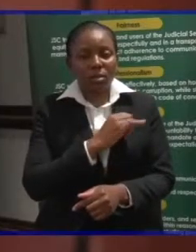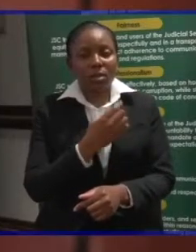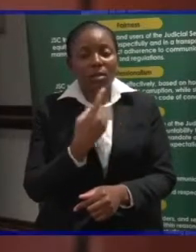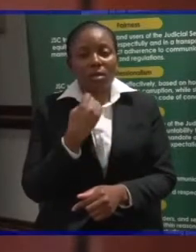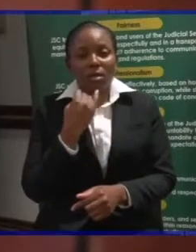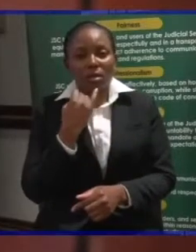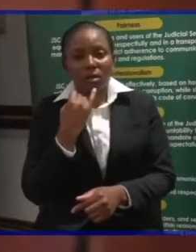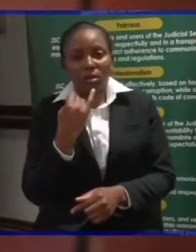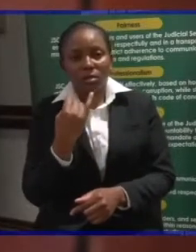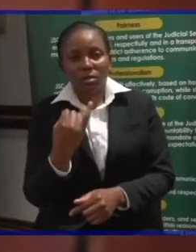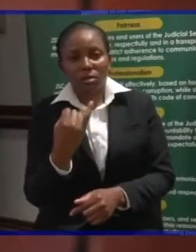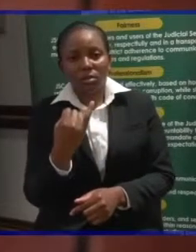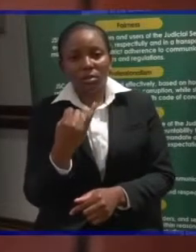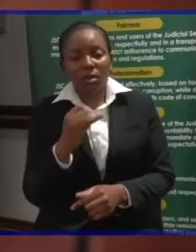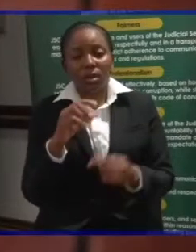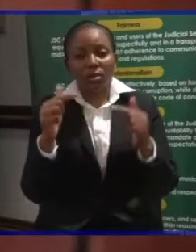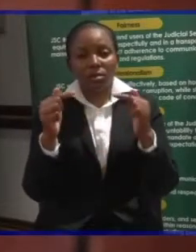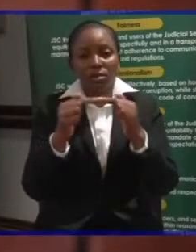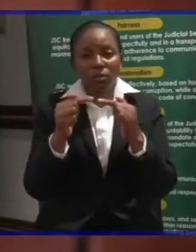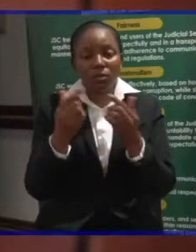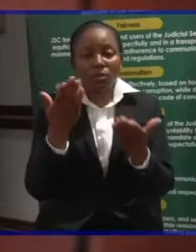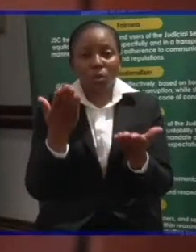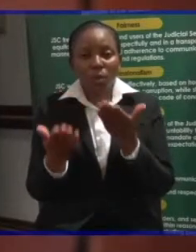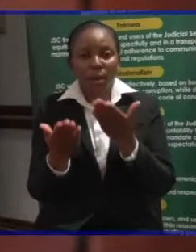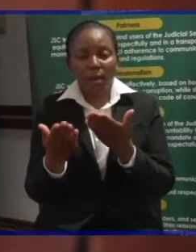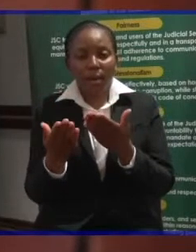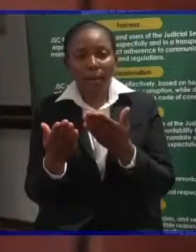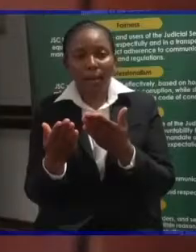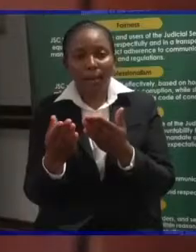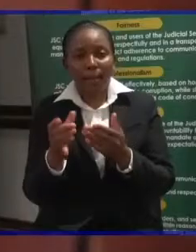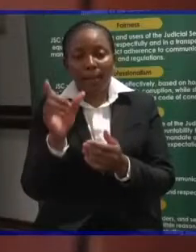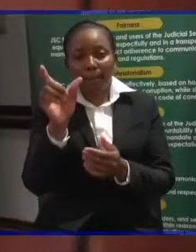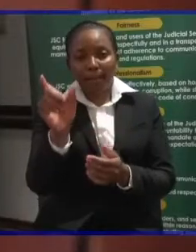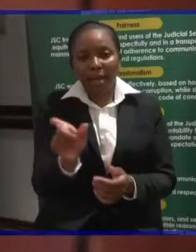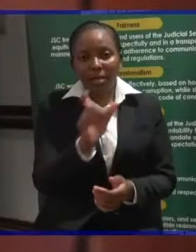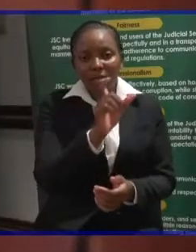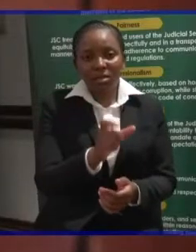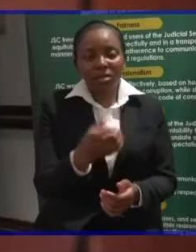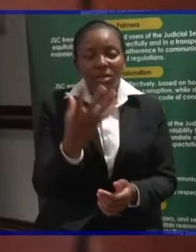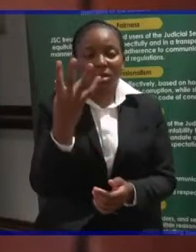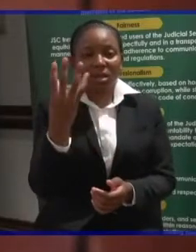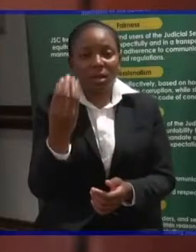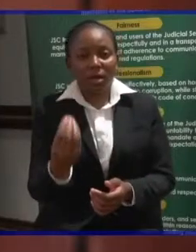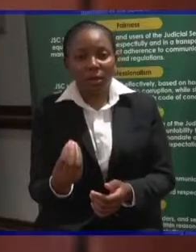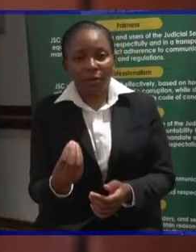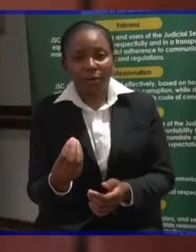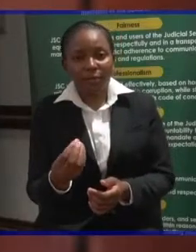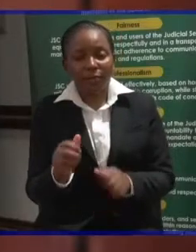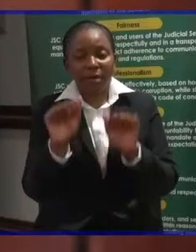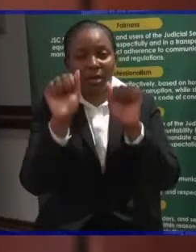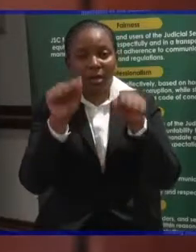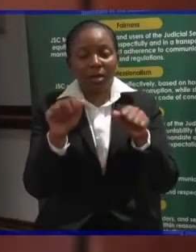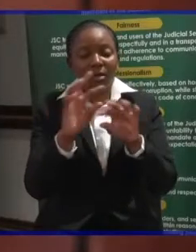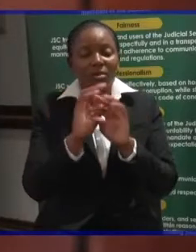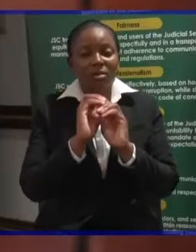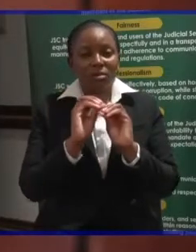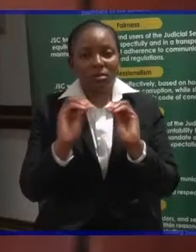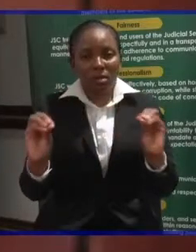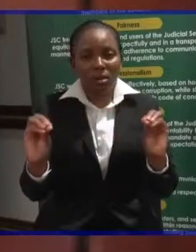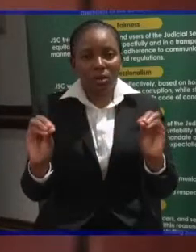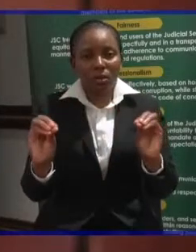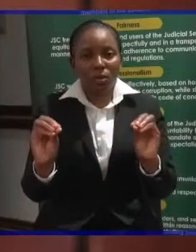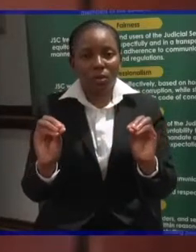is a dispute whereby parties are having a disagreement